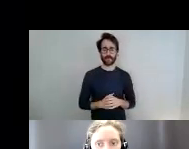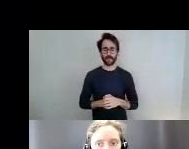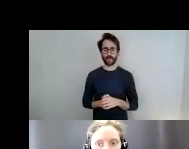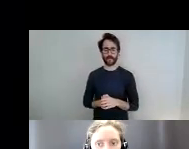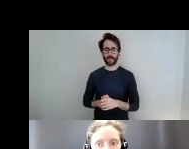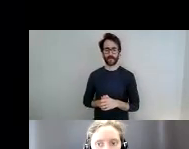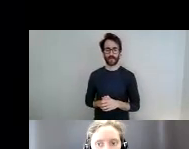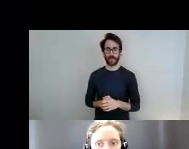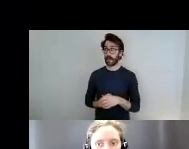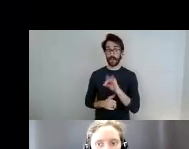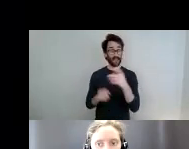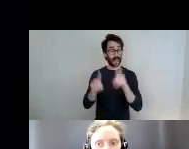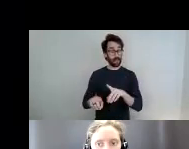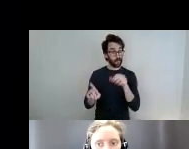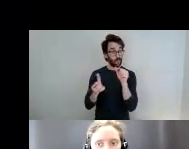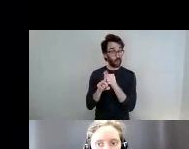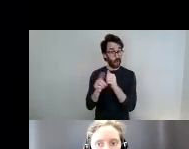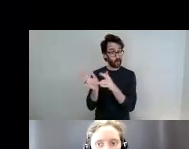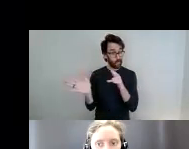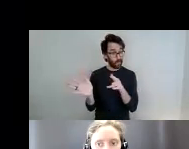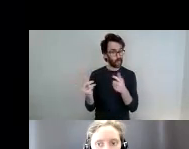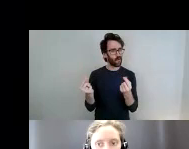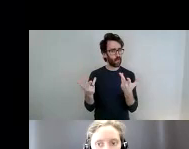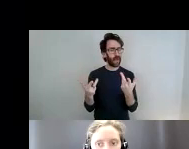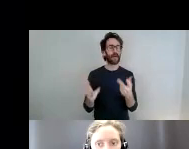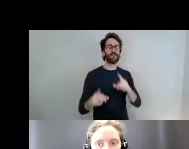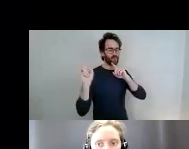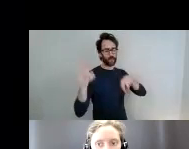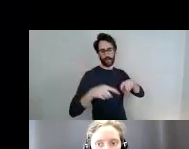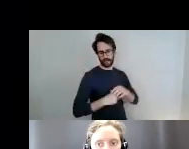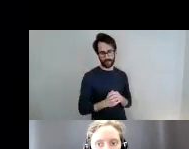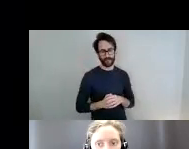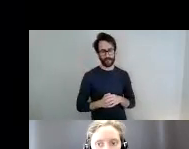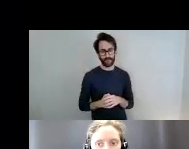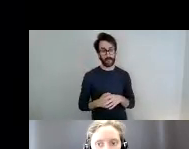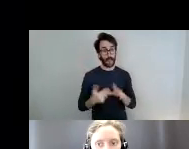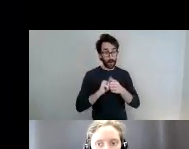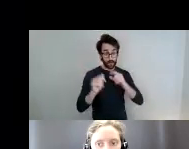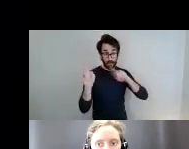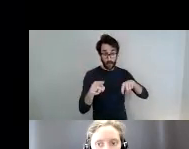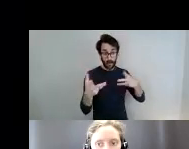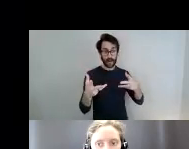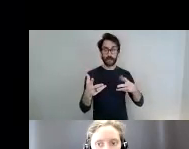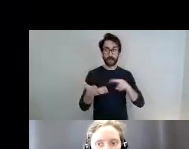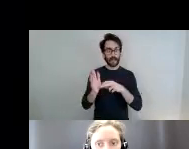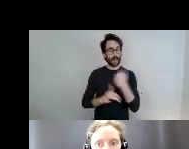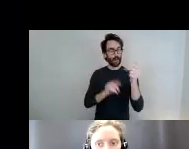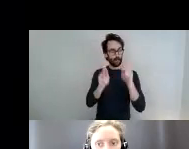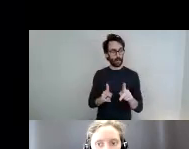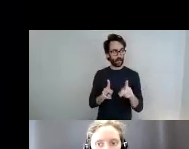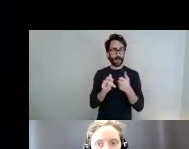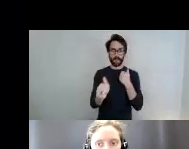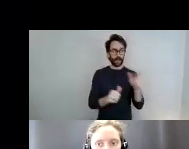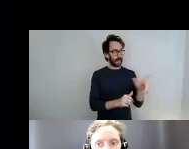Now, what do you do if you suspect fraud? Report it. By reporting it, you may prevent someone else from becoming the victim of a